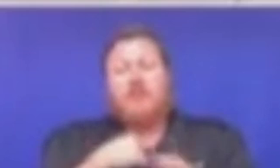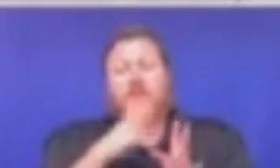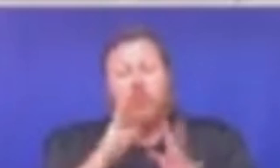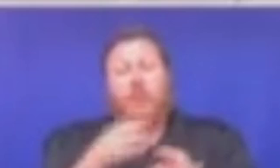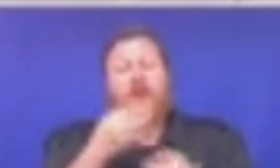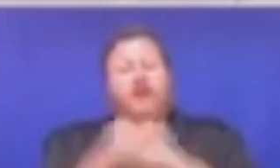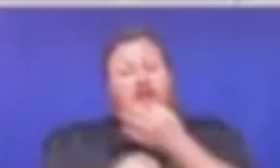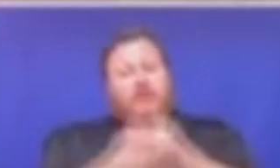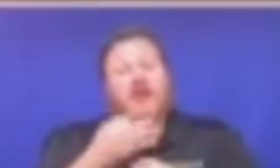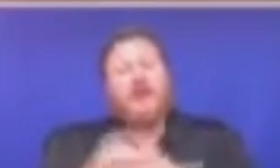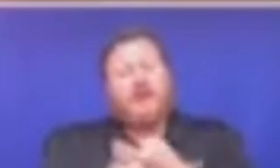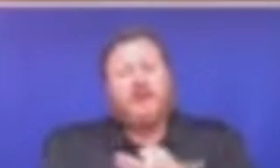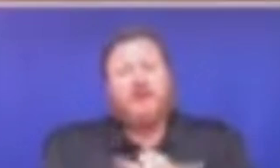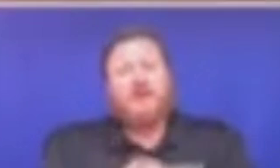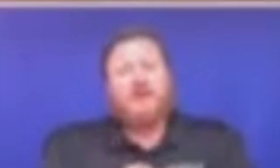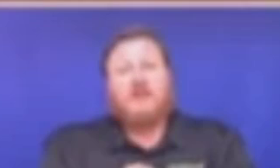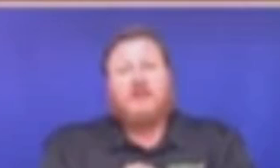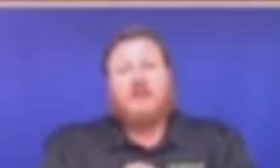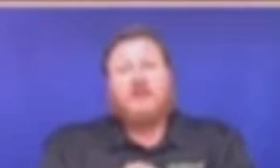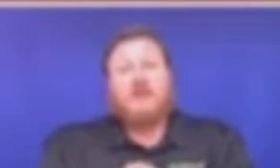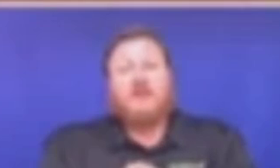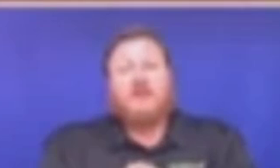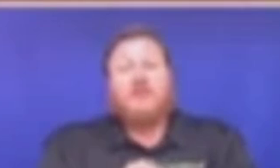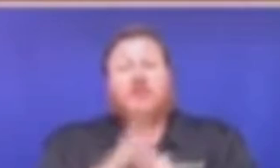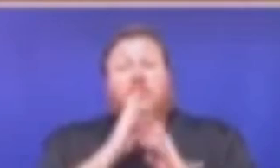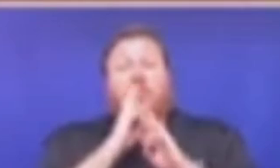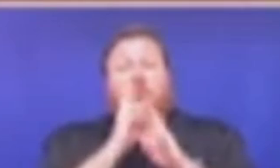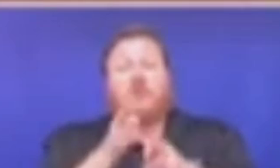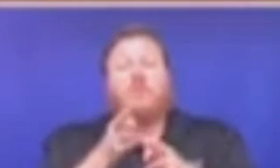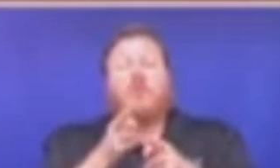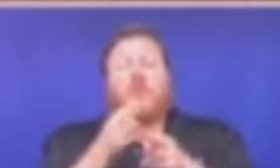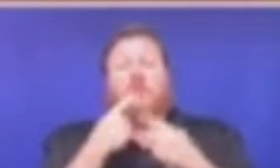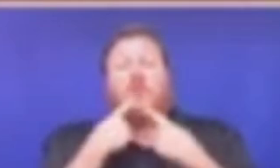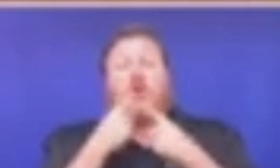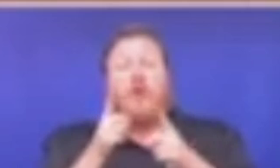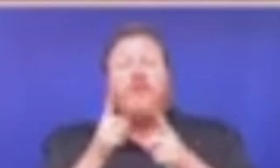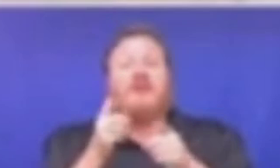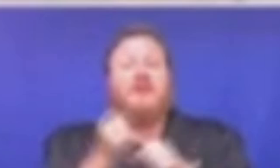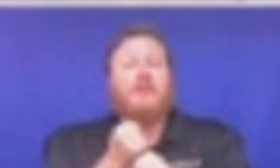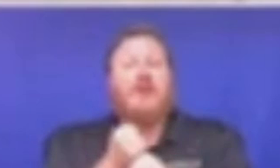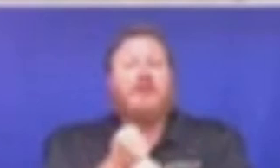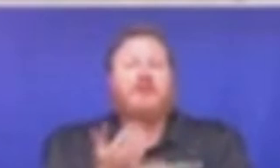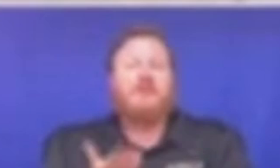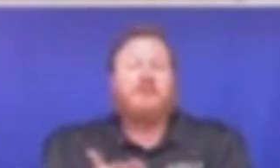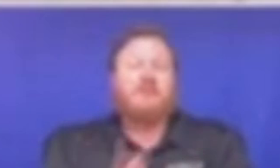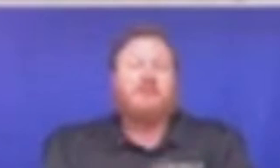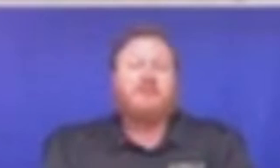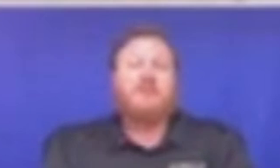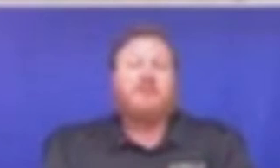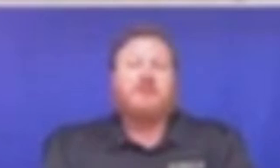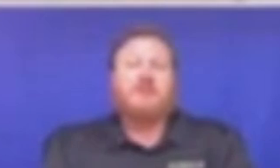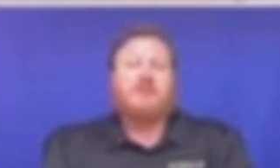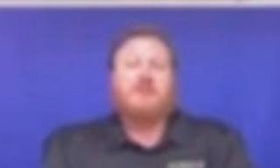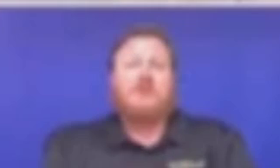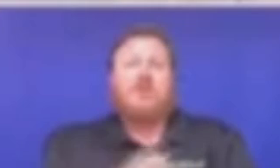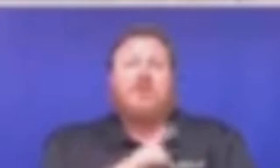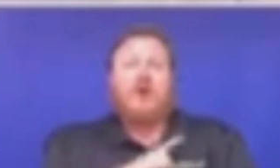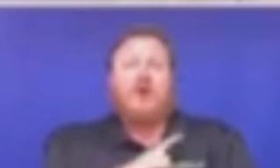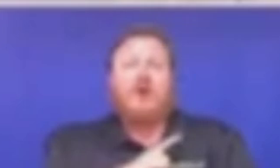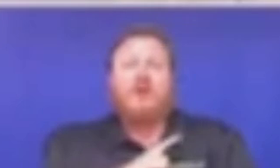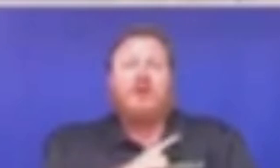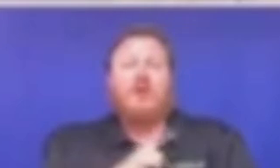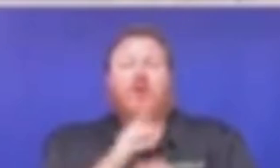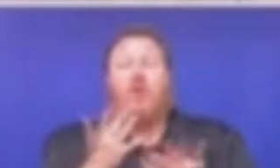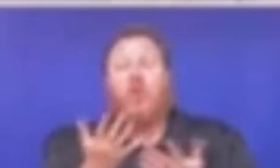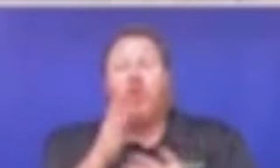is precisely a response to the comment that she made, because she asks, or she